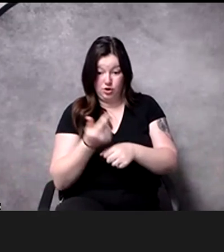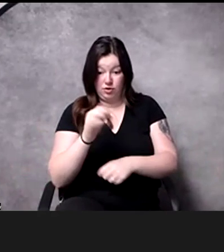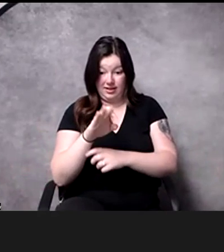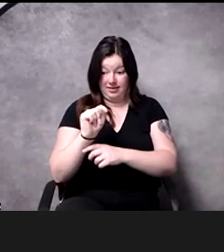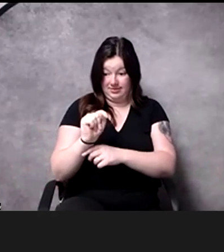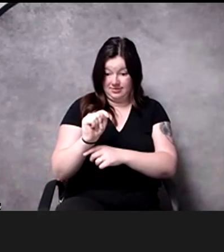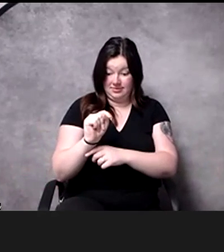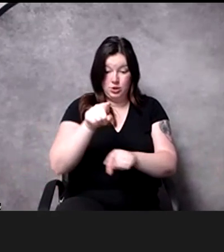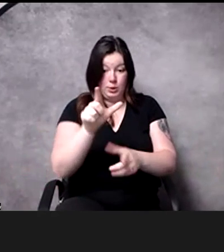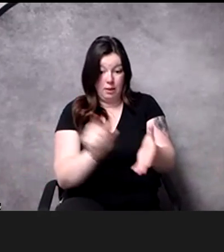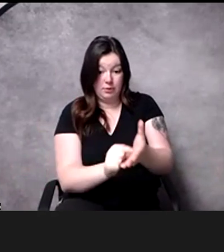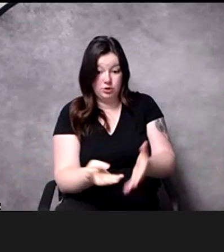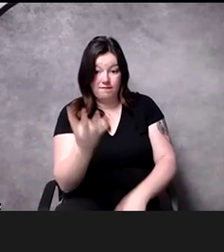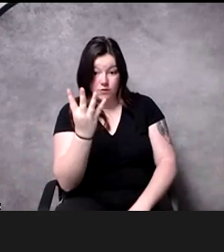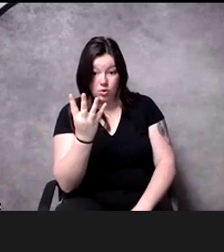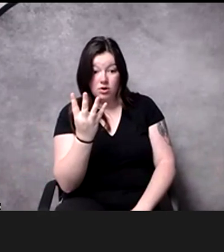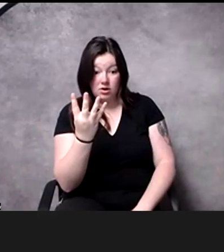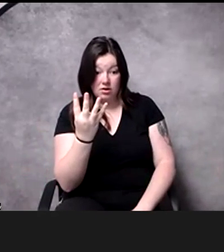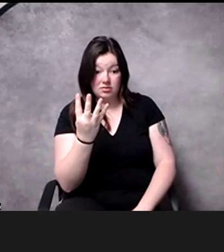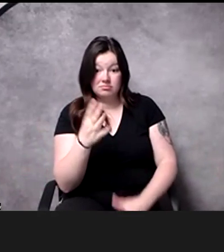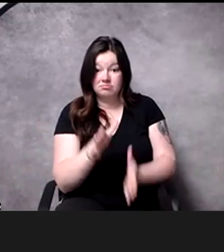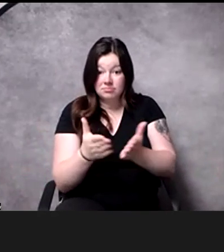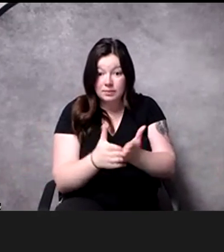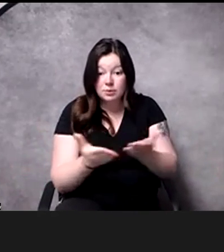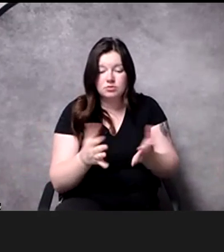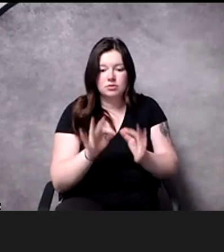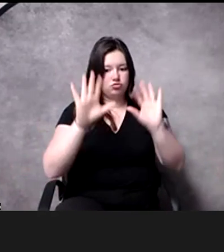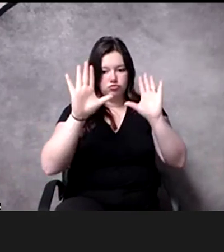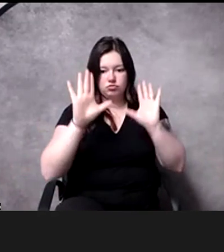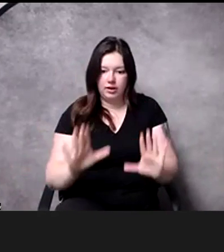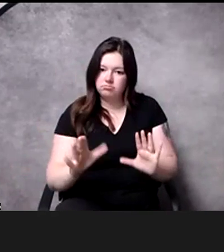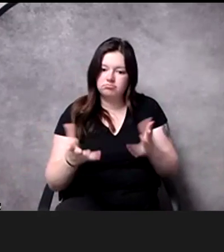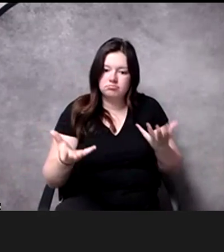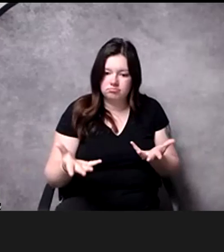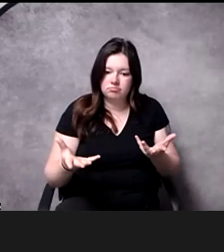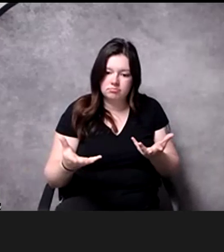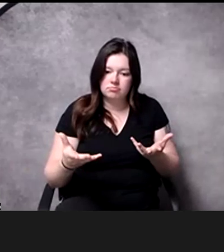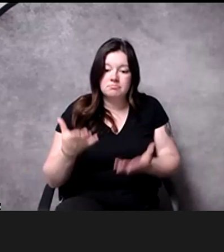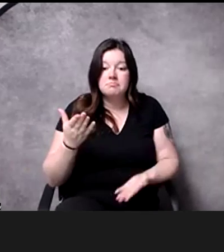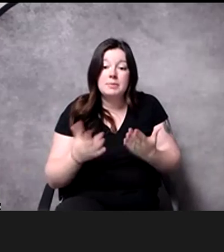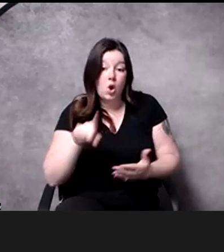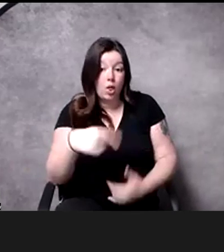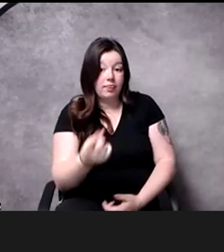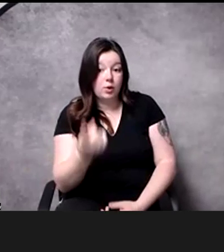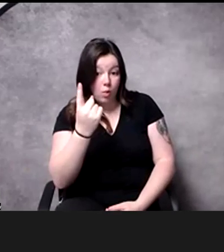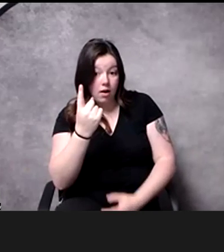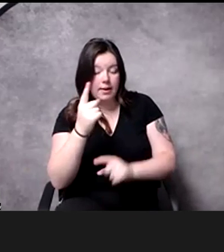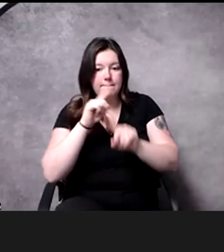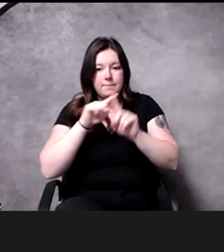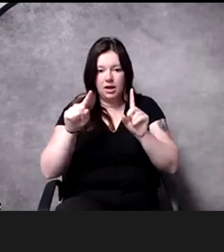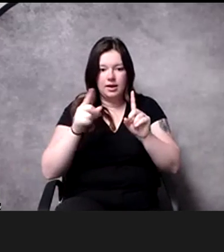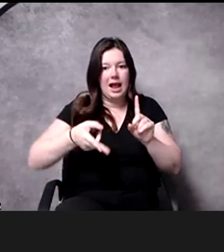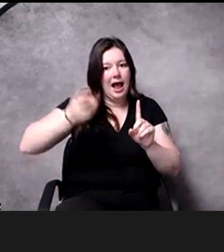They're all in peer-reviewed journals. But if you only had 1 paper, but it was in a really high impact journal, that might be good